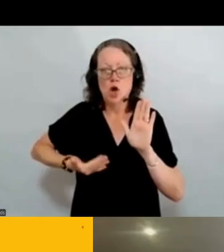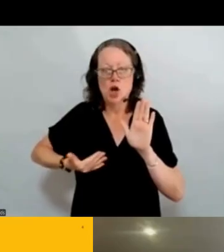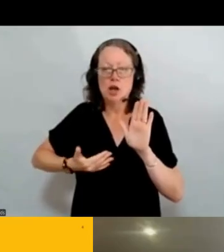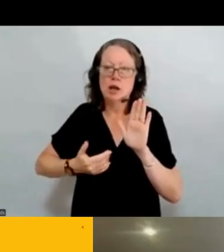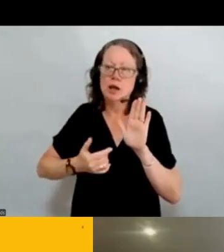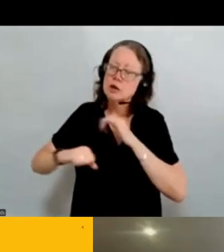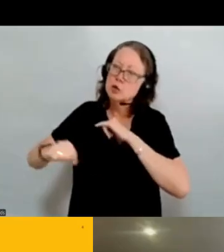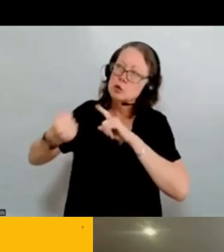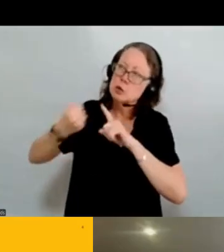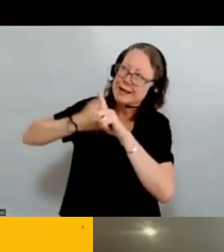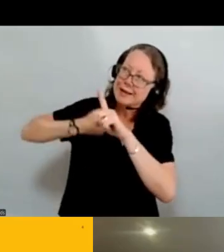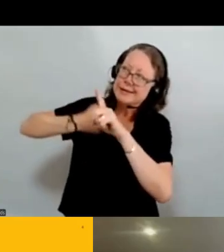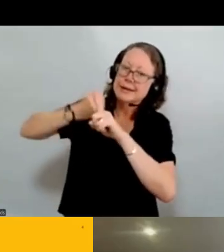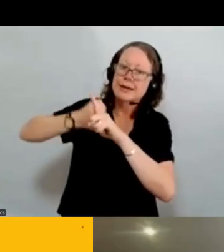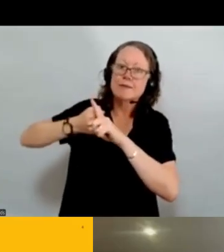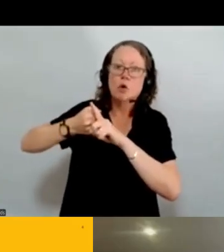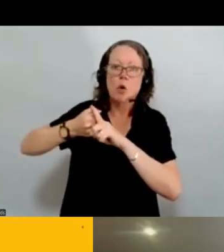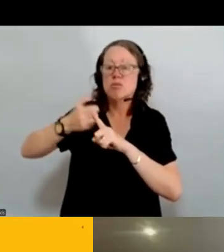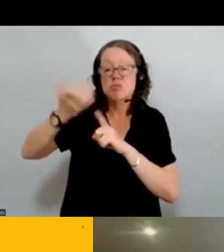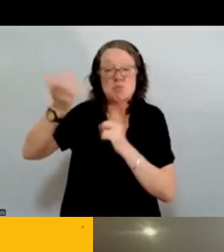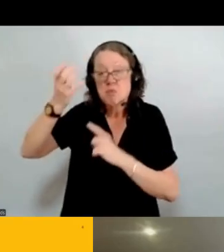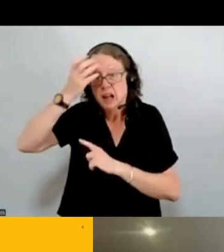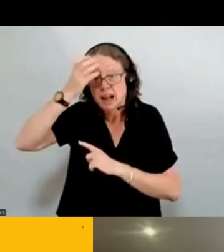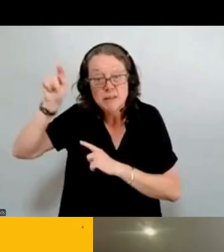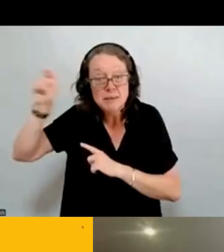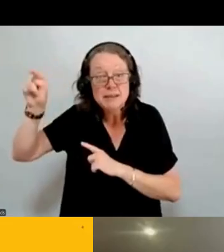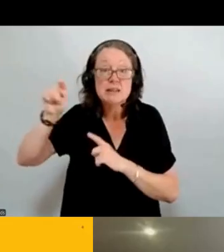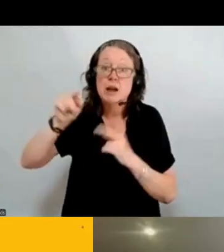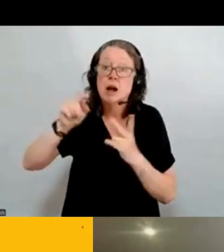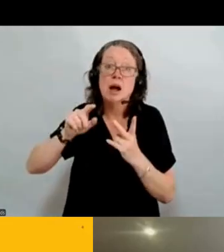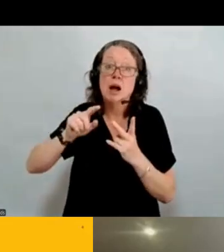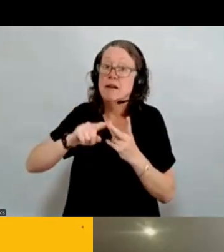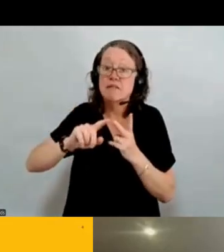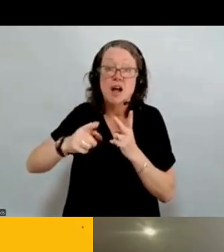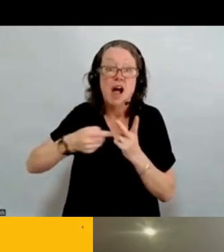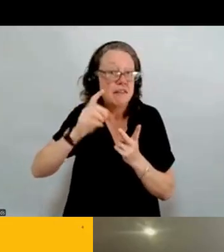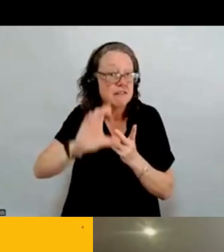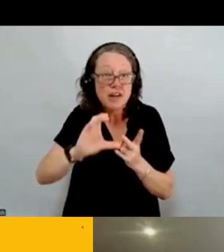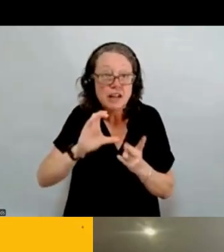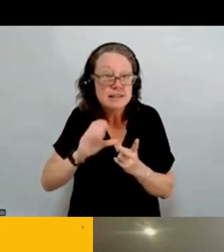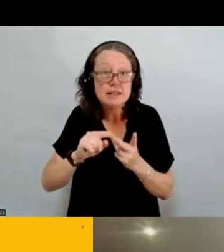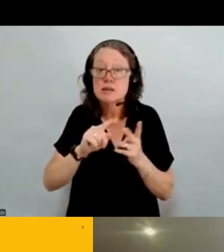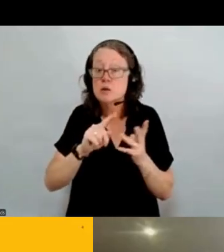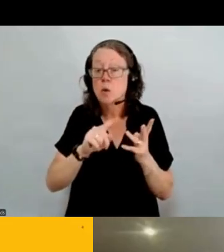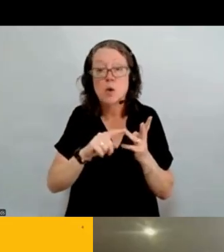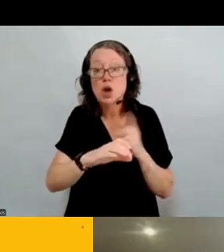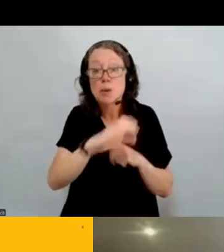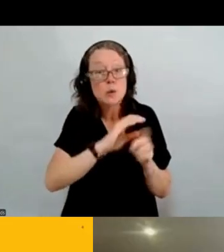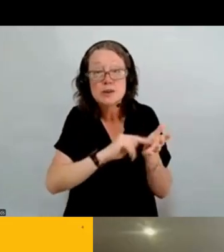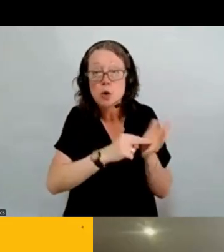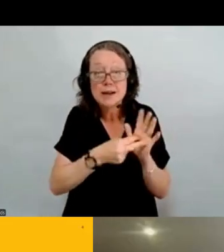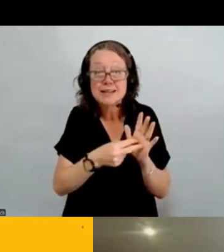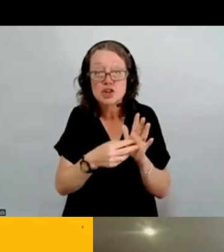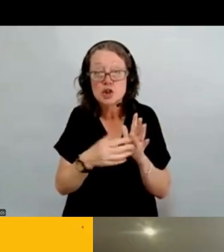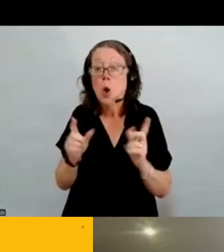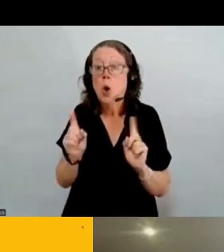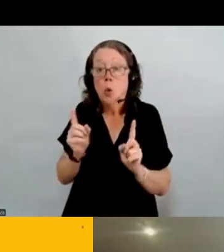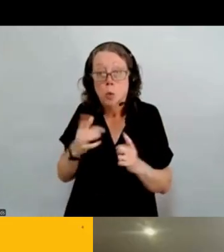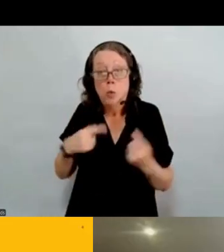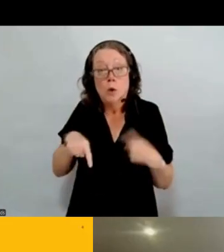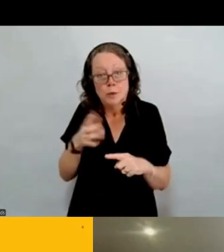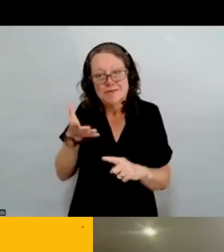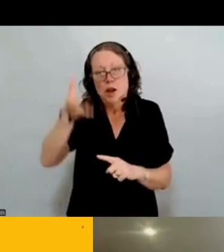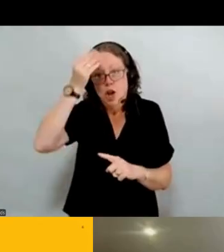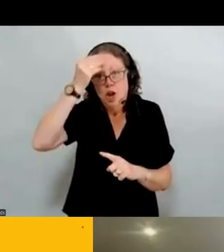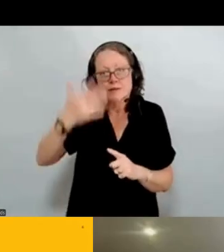community organisations, and our delivery partners. What are the real key lessons we're taking away from this brilliant range of activity, and how can we champion them